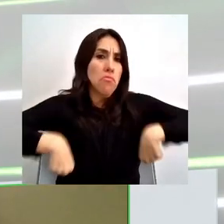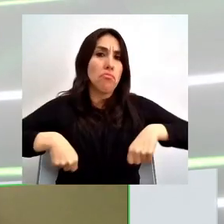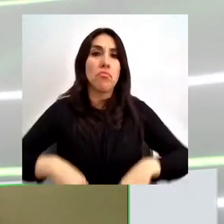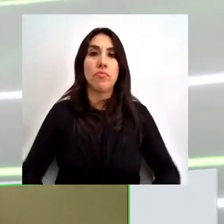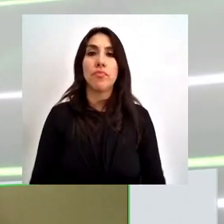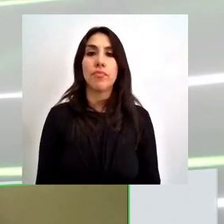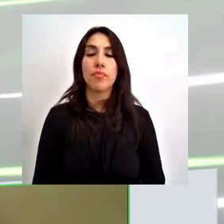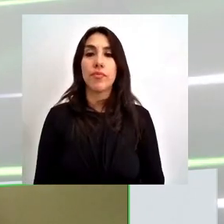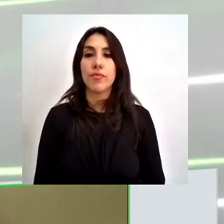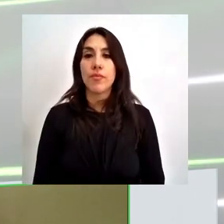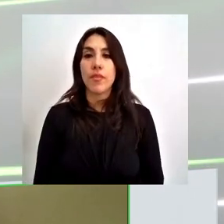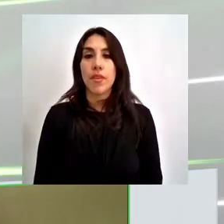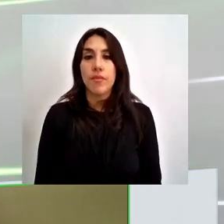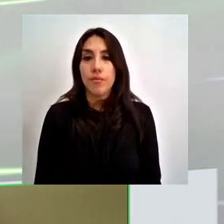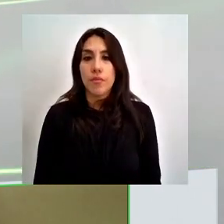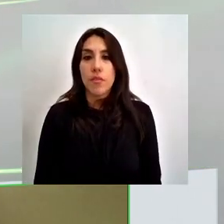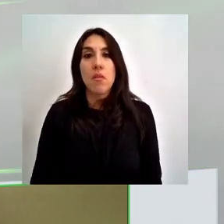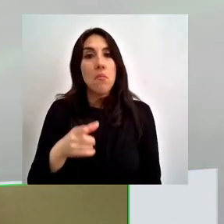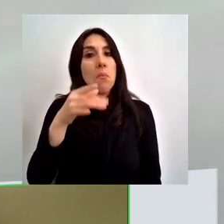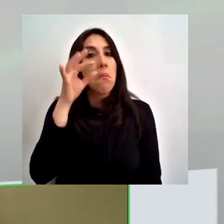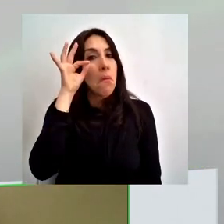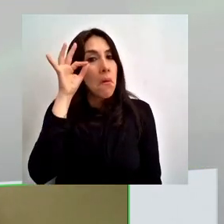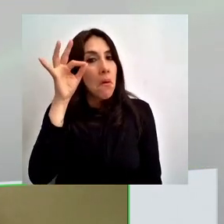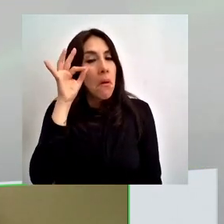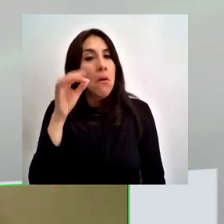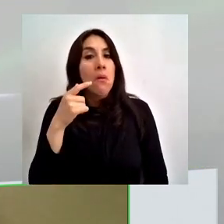Let's work with the HarkinInstitute.org